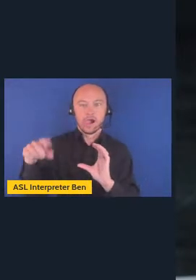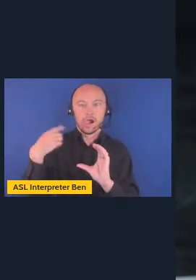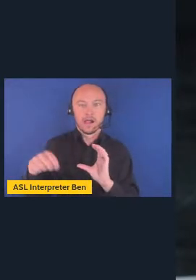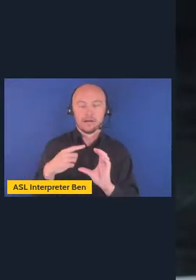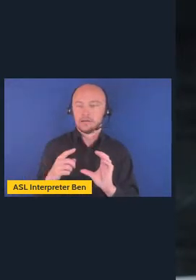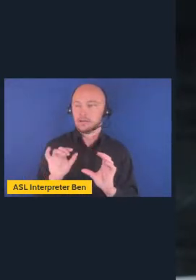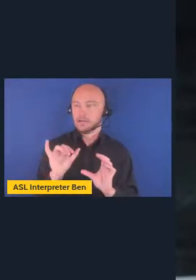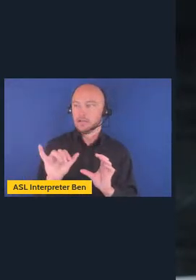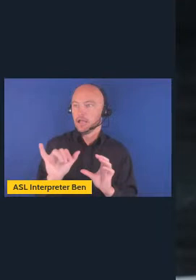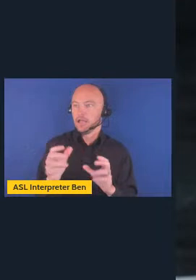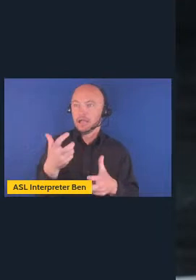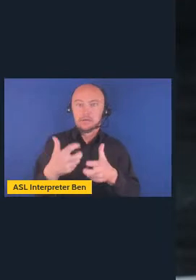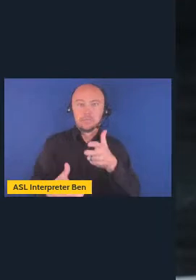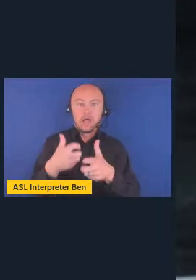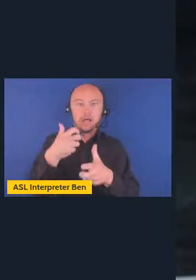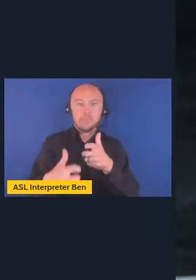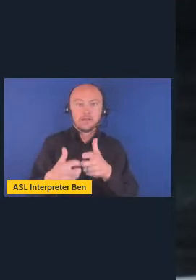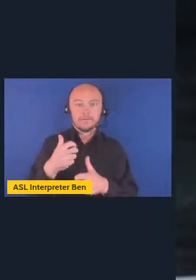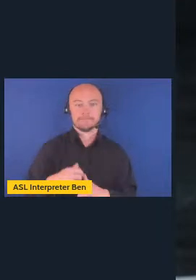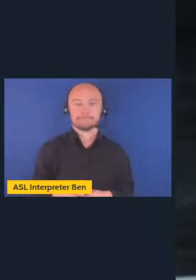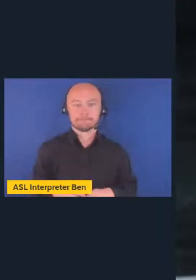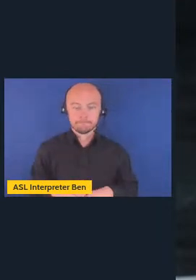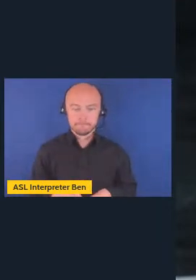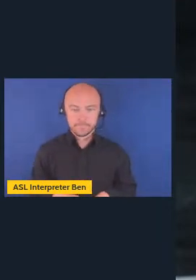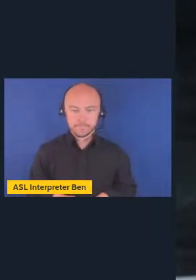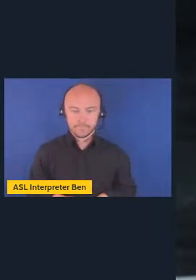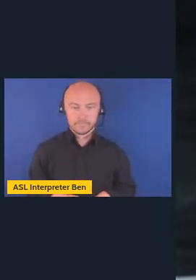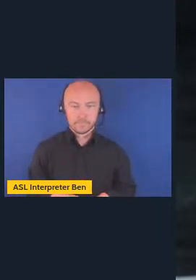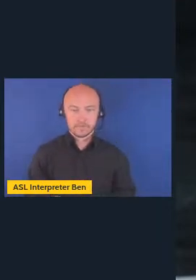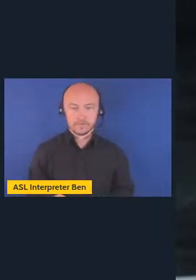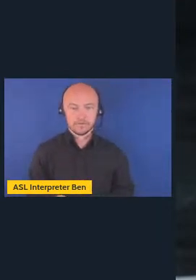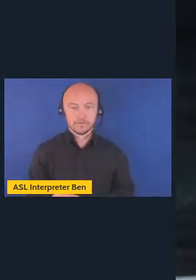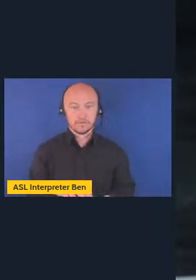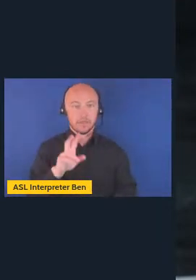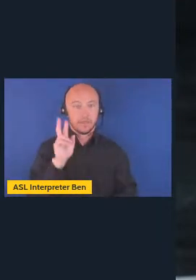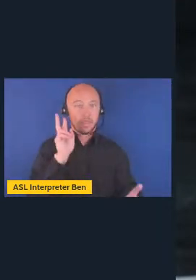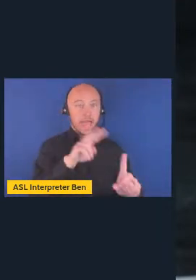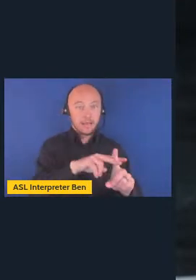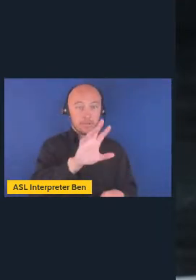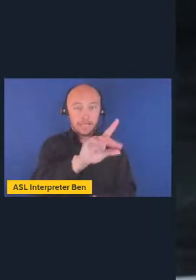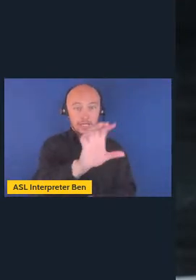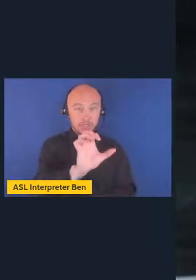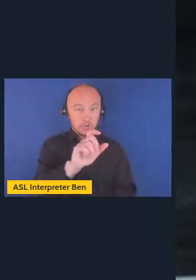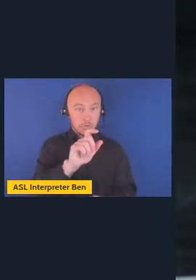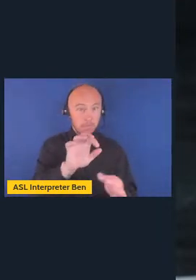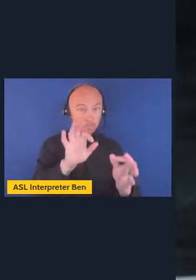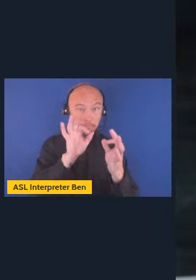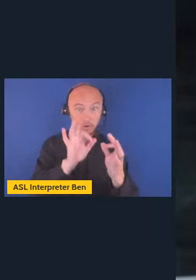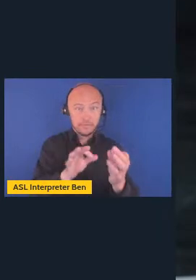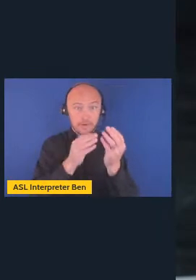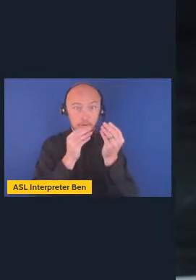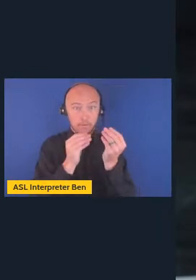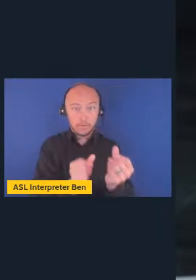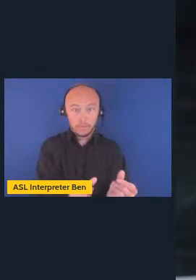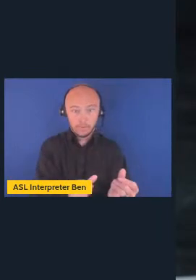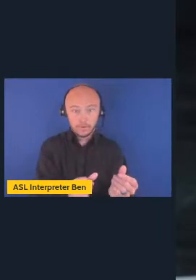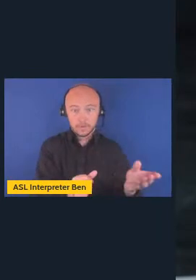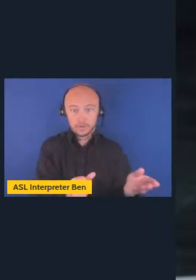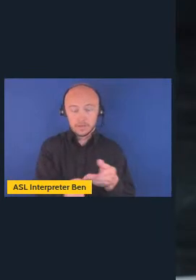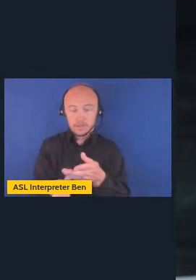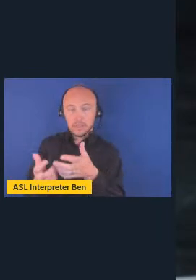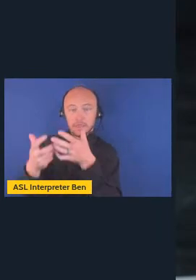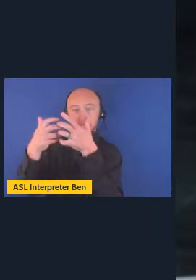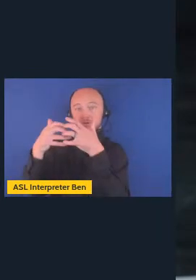there was actually a problem here. The application code, worked absolutely fine. It was the